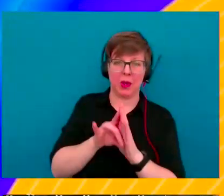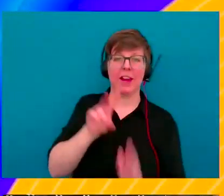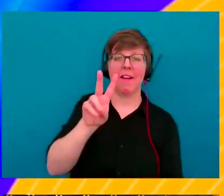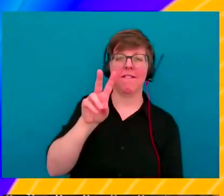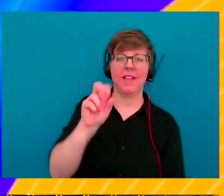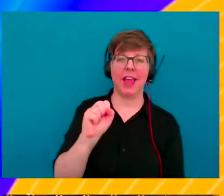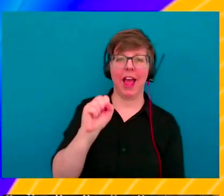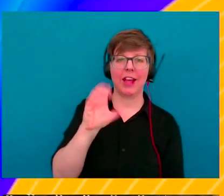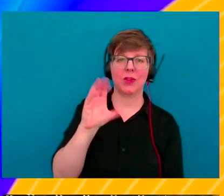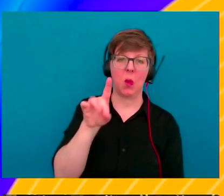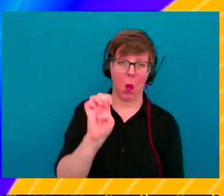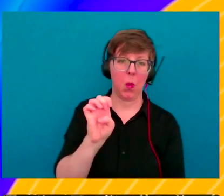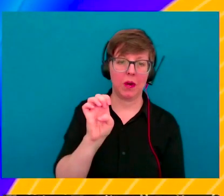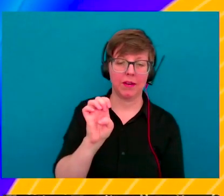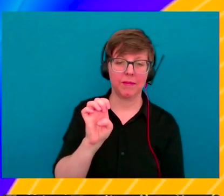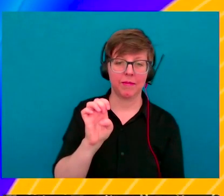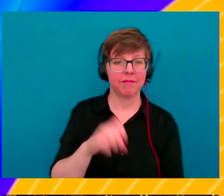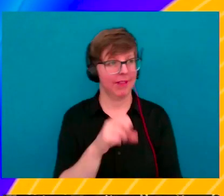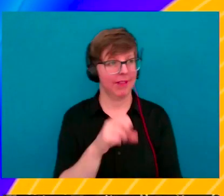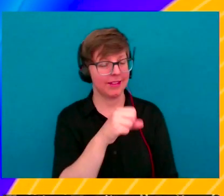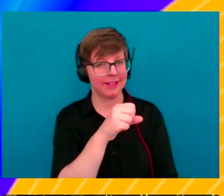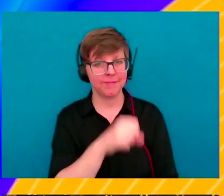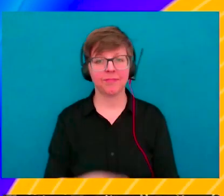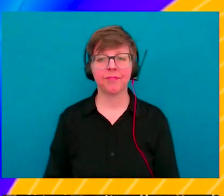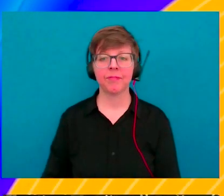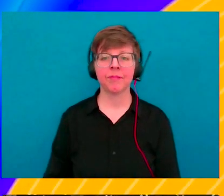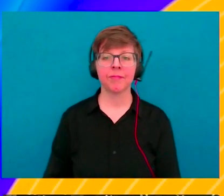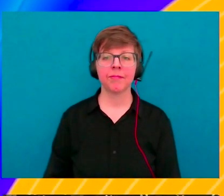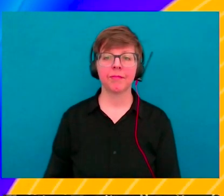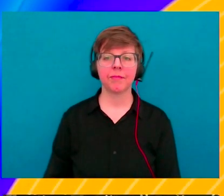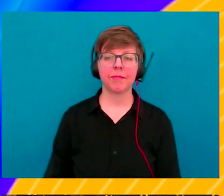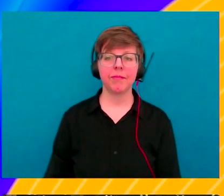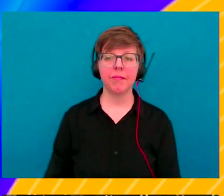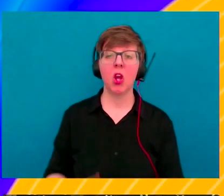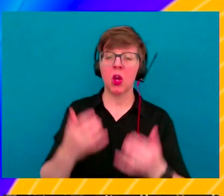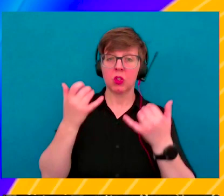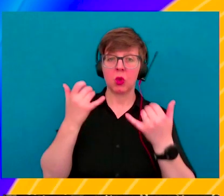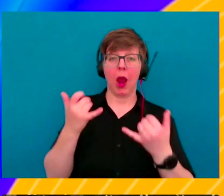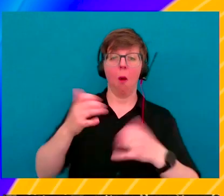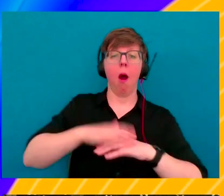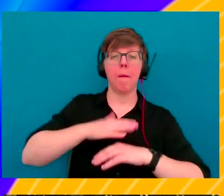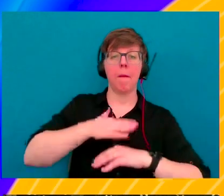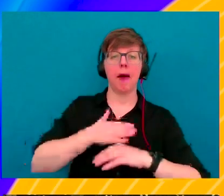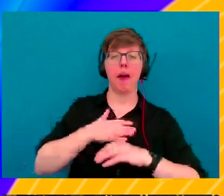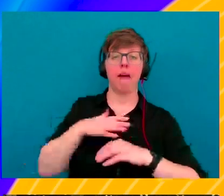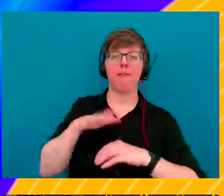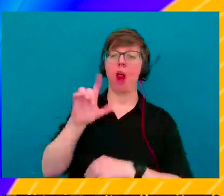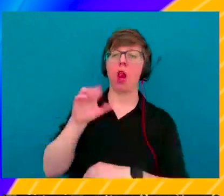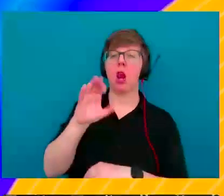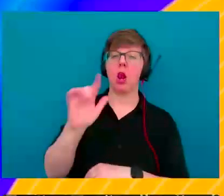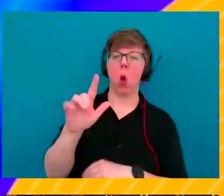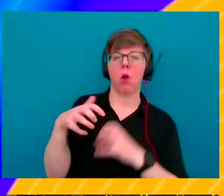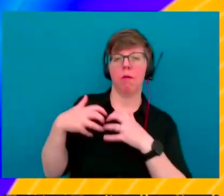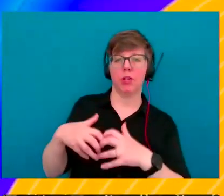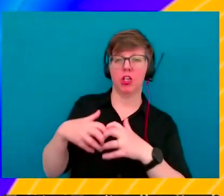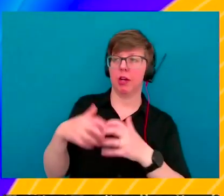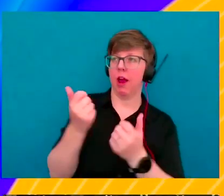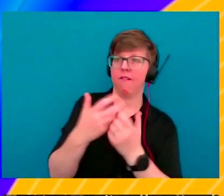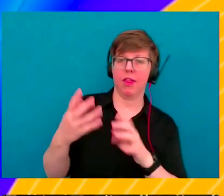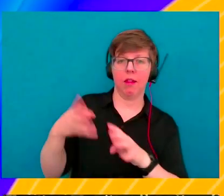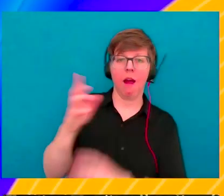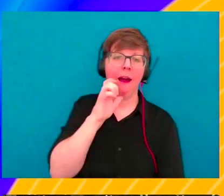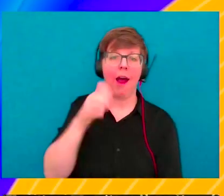could have. Yep. So what we'll do here, so I'm in now on my local machine with this loaded up. I don't have Java installed